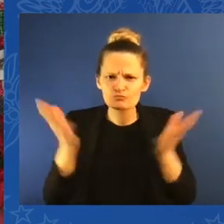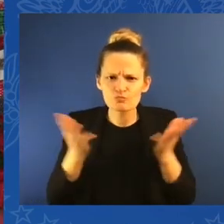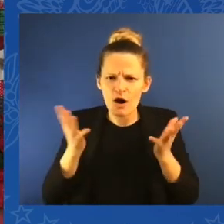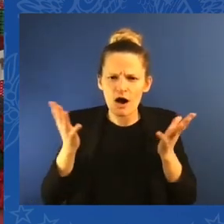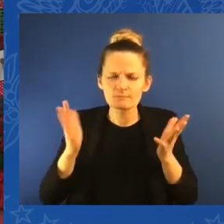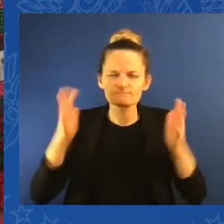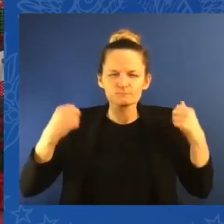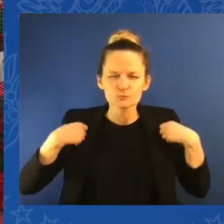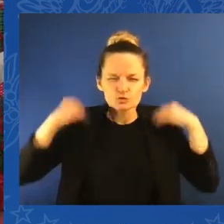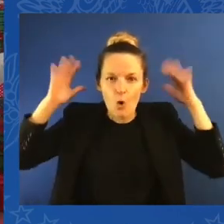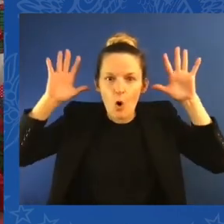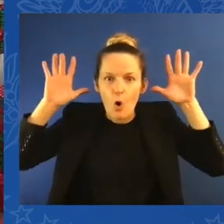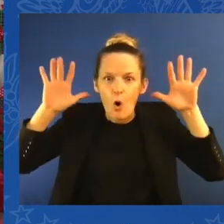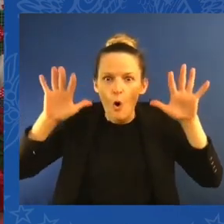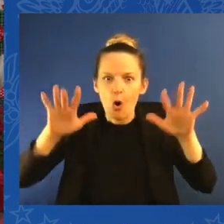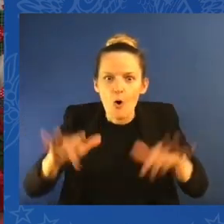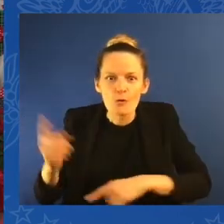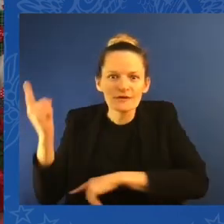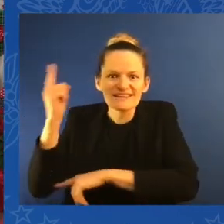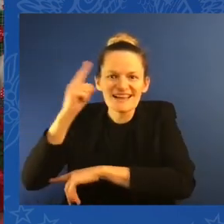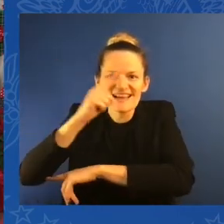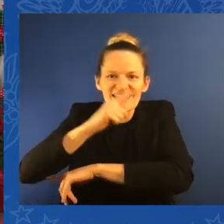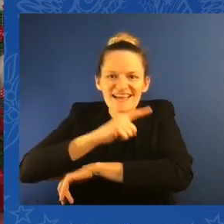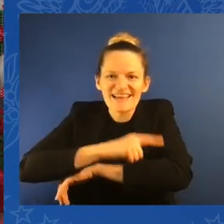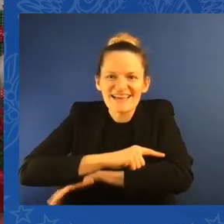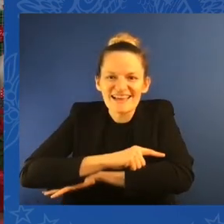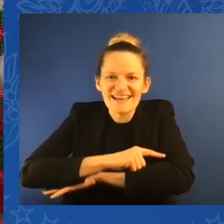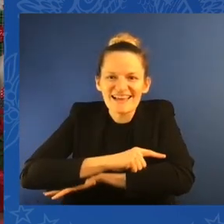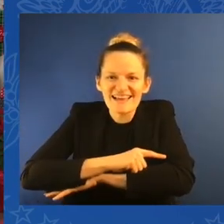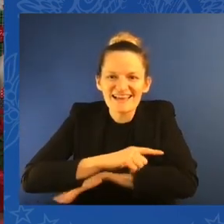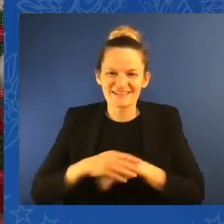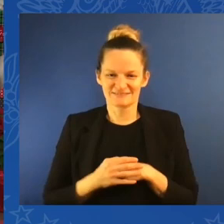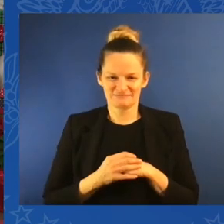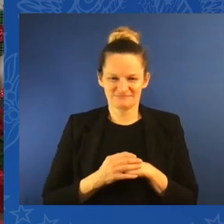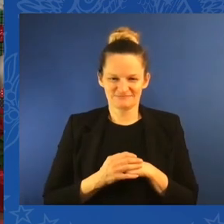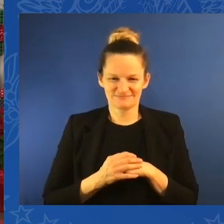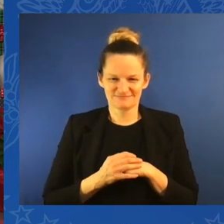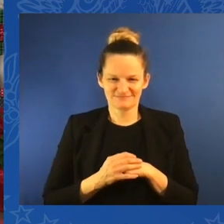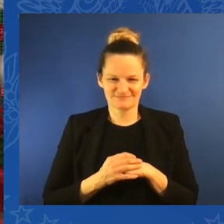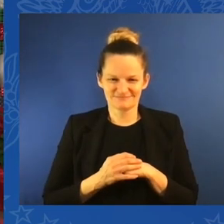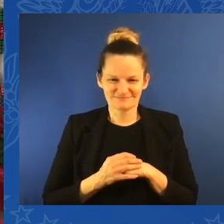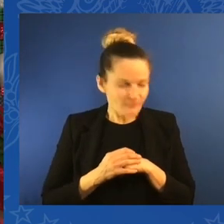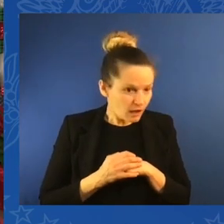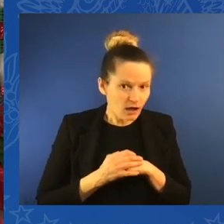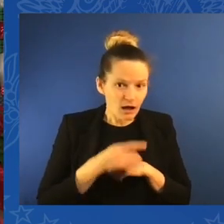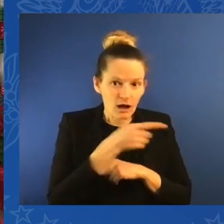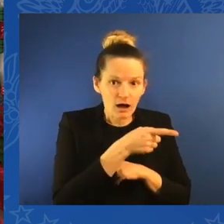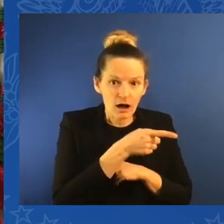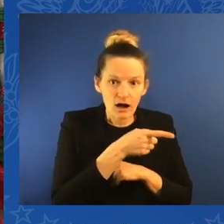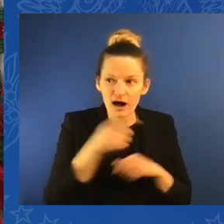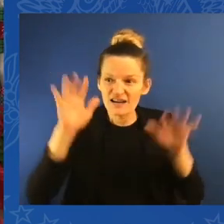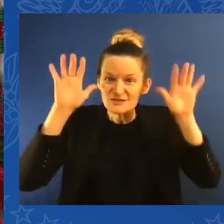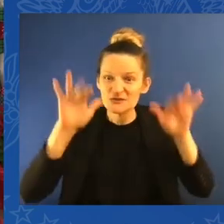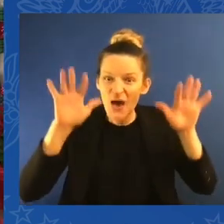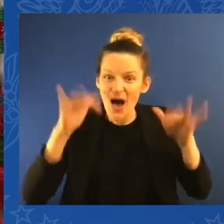Did anybody see it? Oh, you did? You saw it? All right. So this